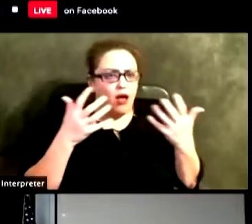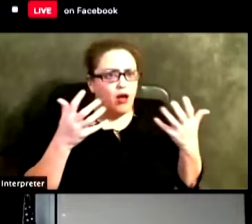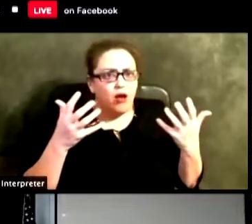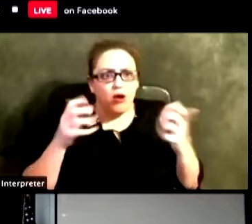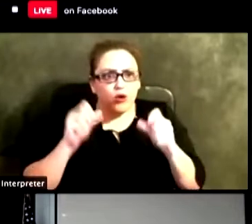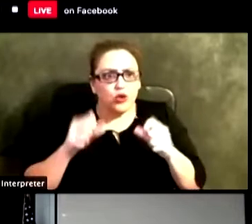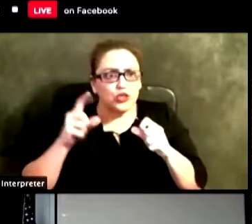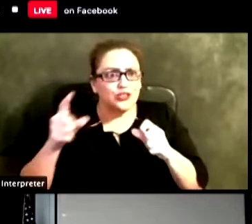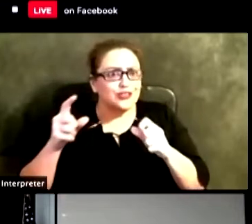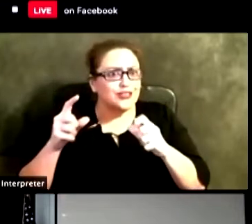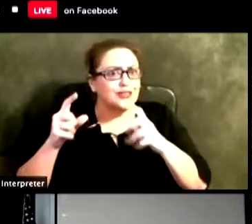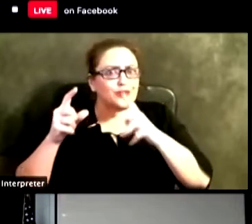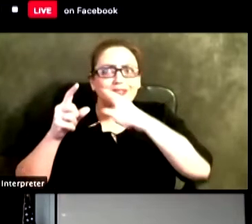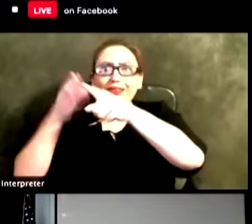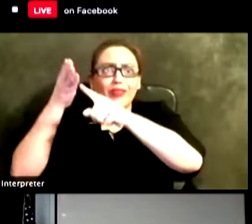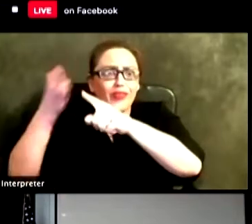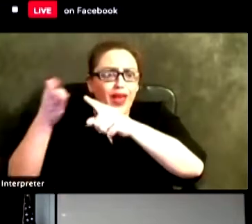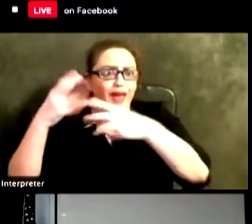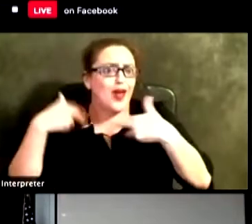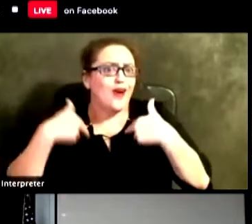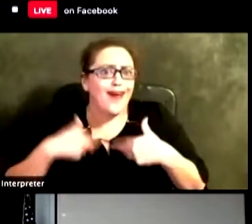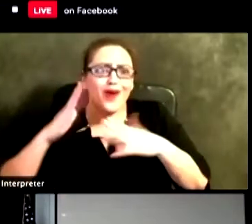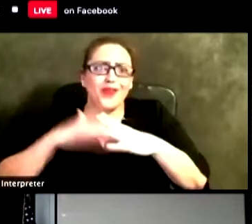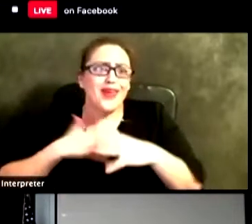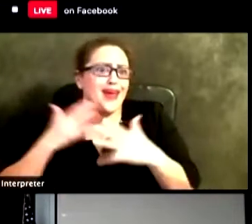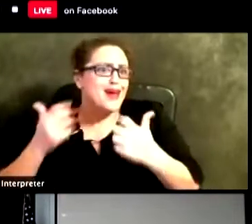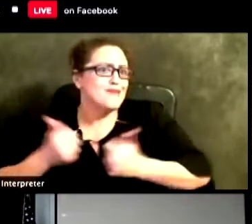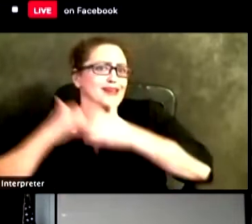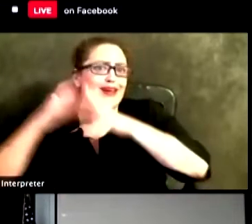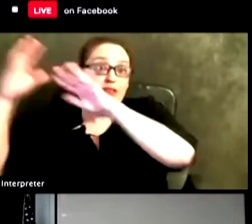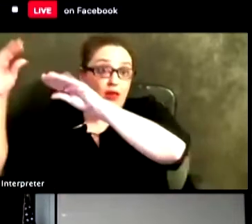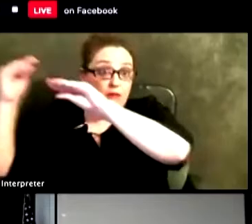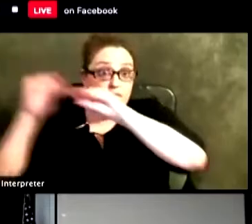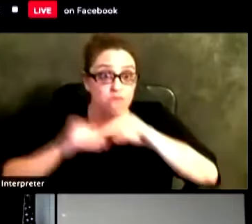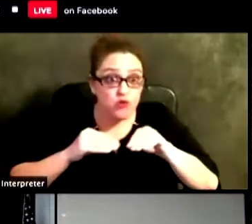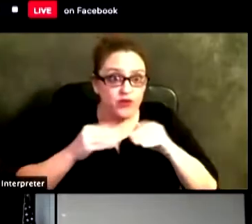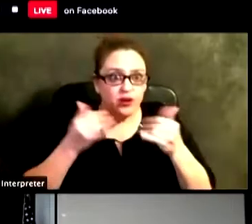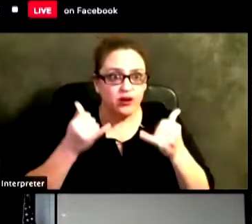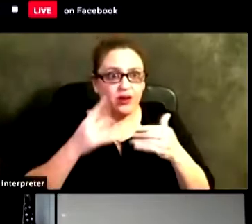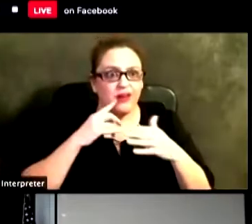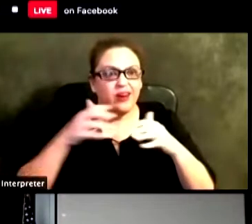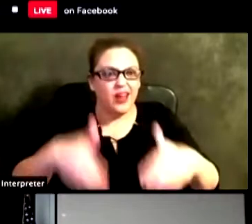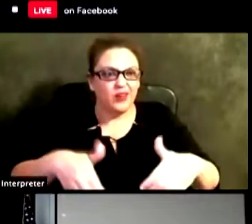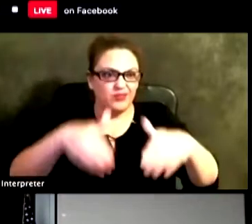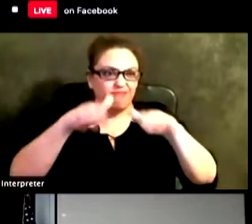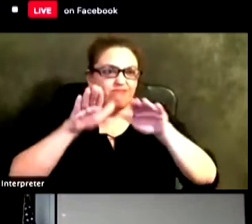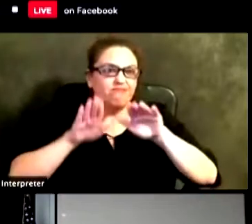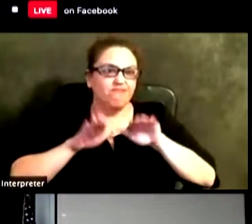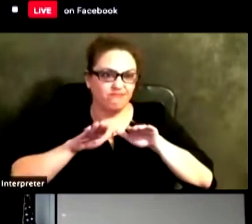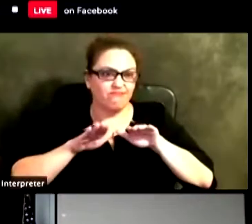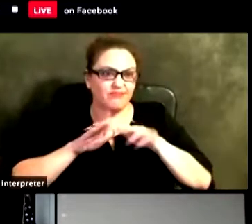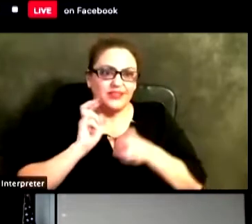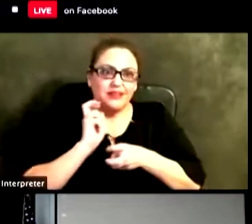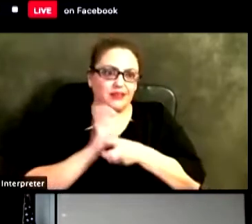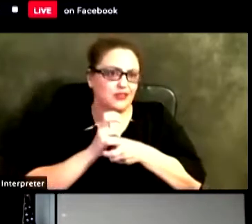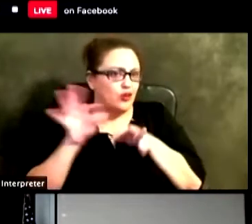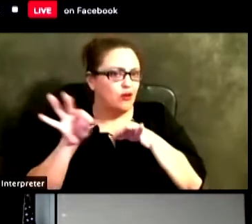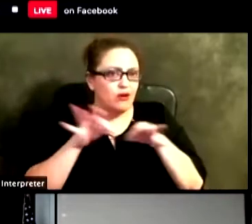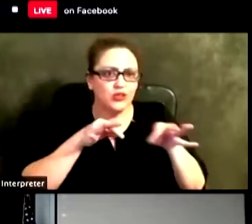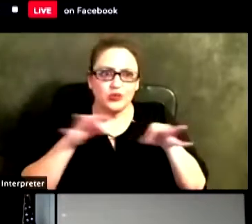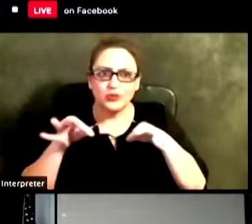healthy and vital and happy, and now she's 6 foot under at the cemetery. And it's hard to explain to them